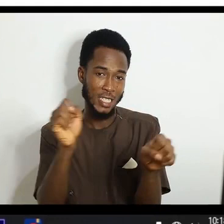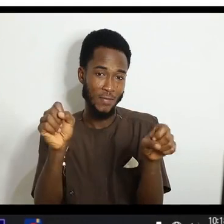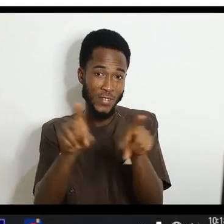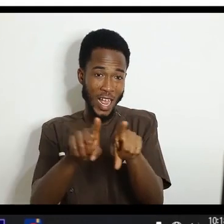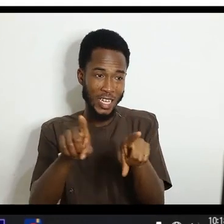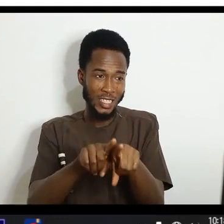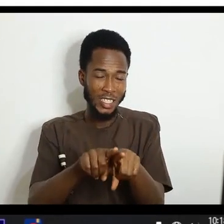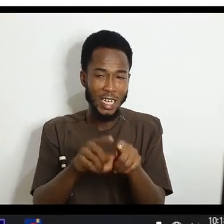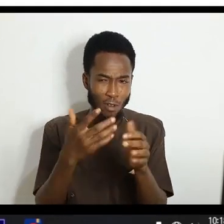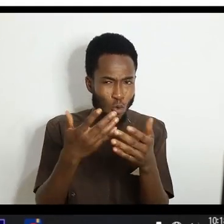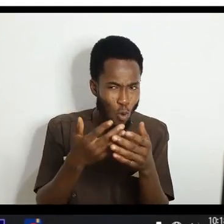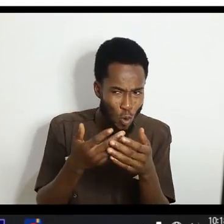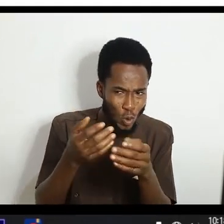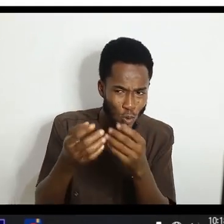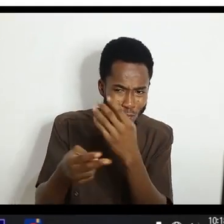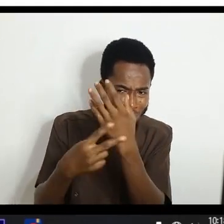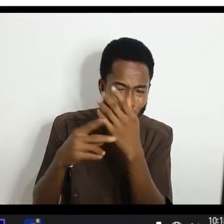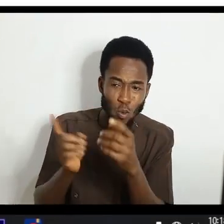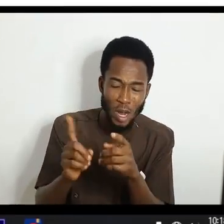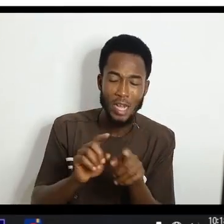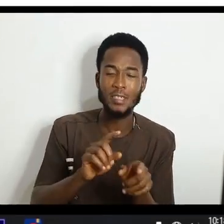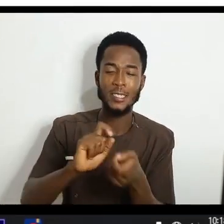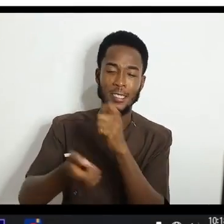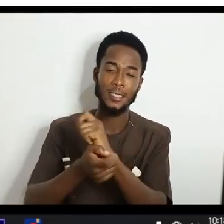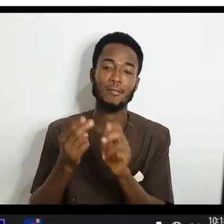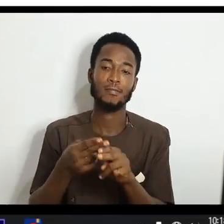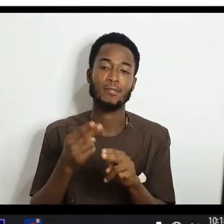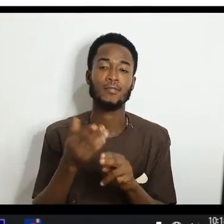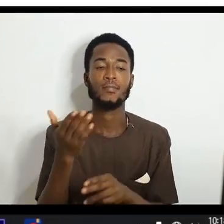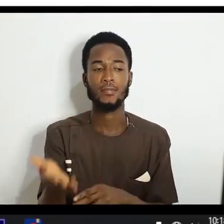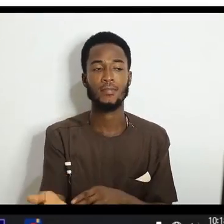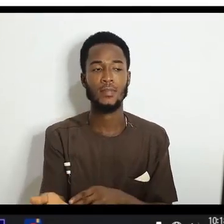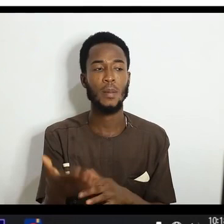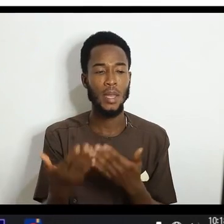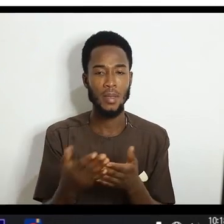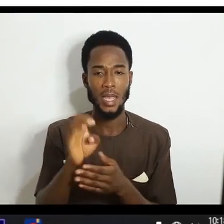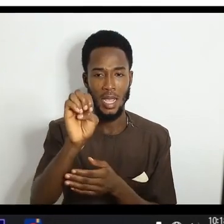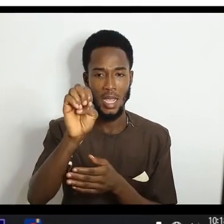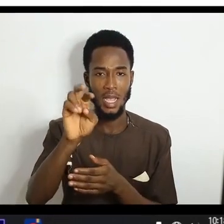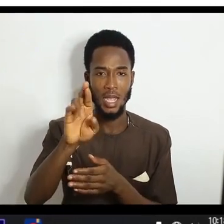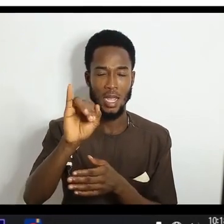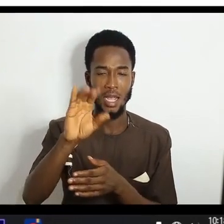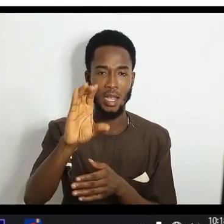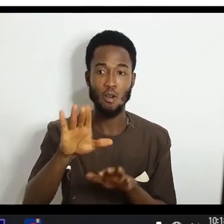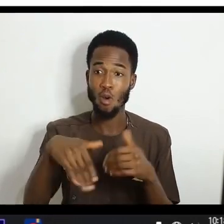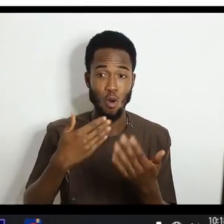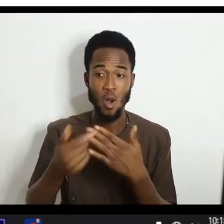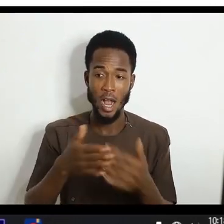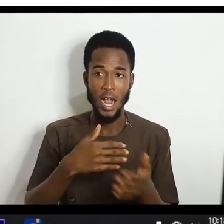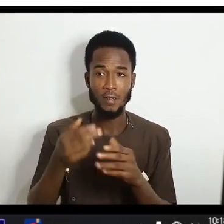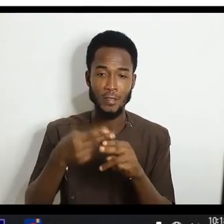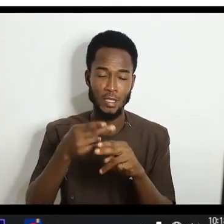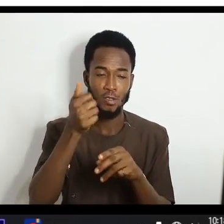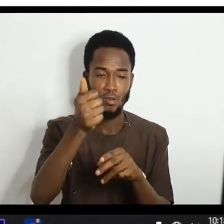and you locate where you want to save the file to. Then you can change the name to Eric, or any name that